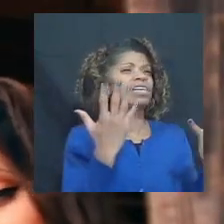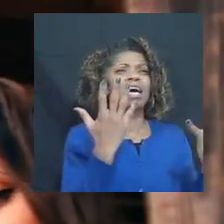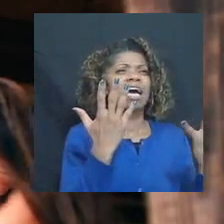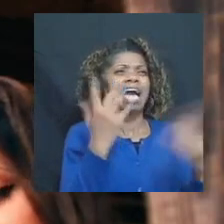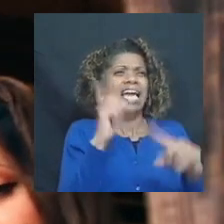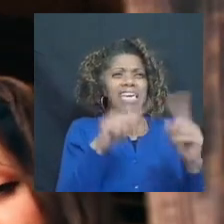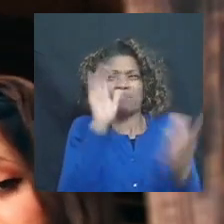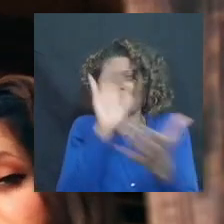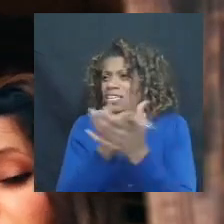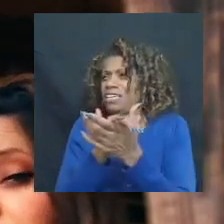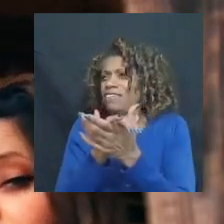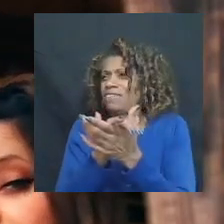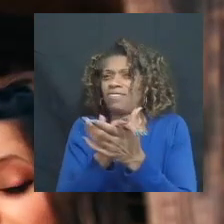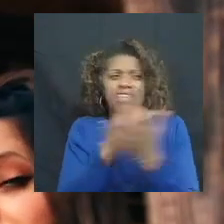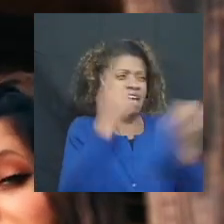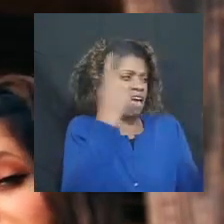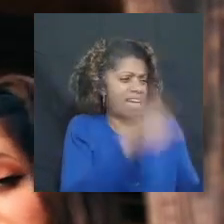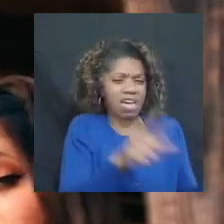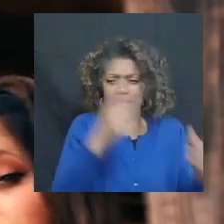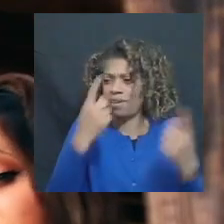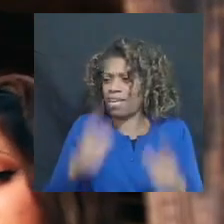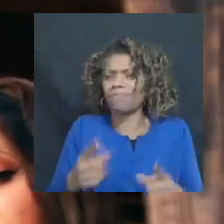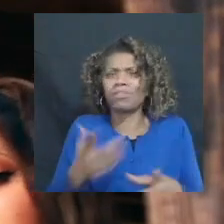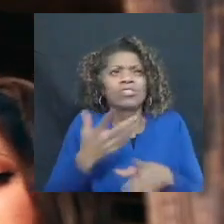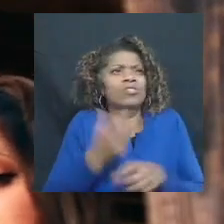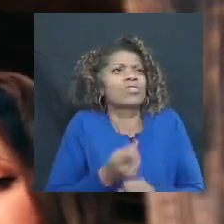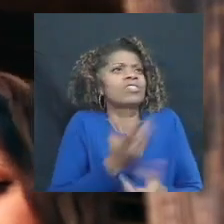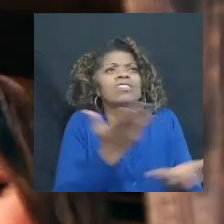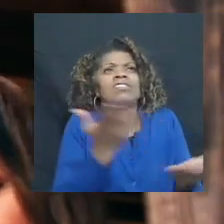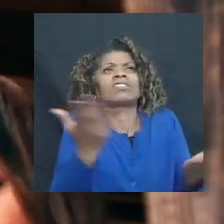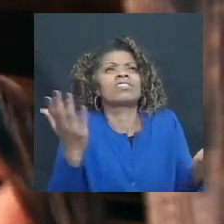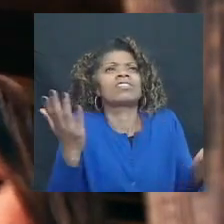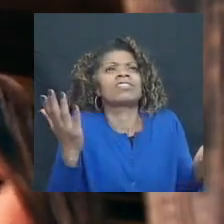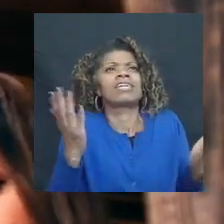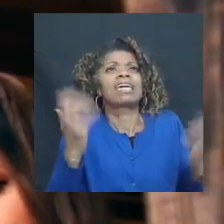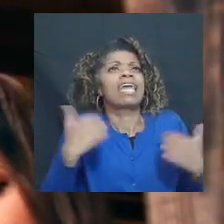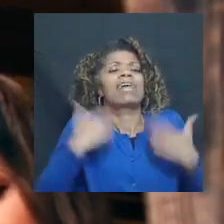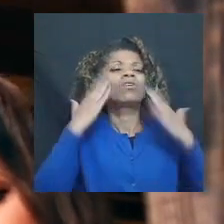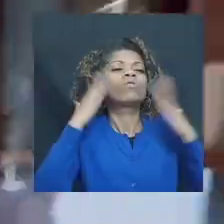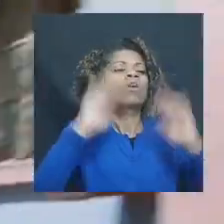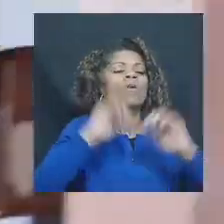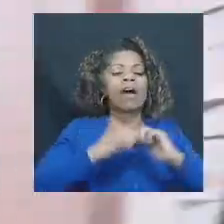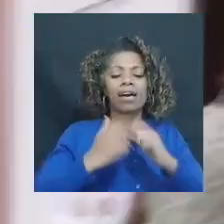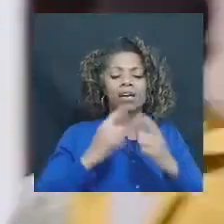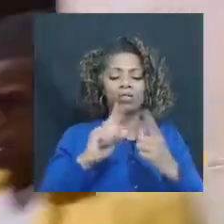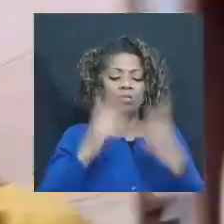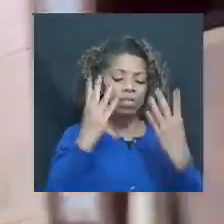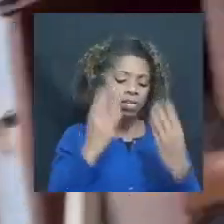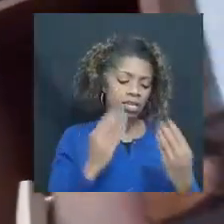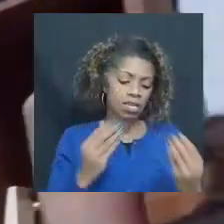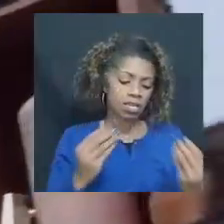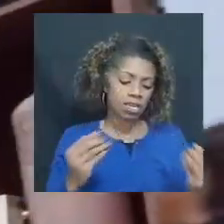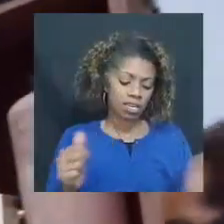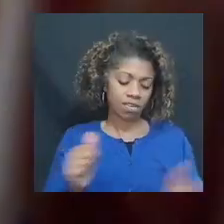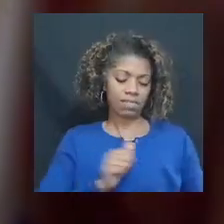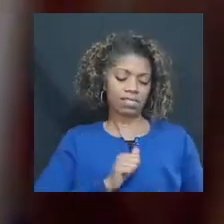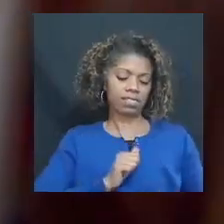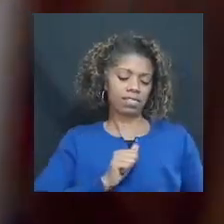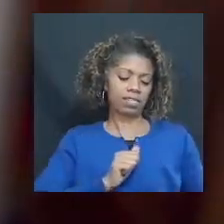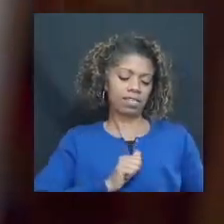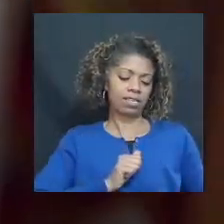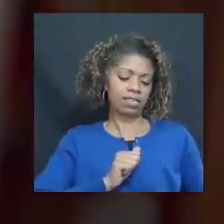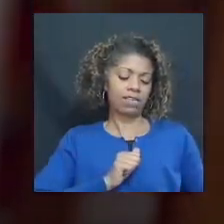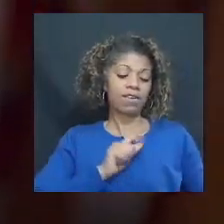don't know how to heal it on your own. But if we come together